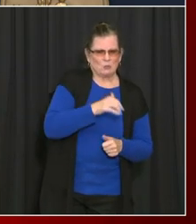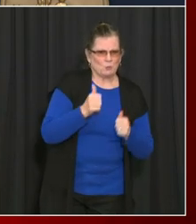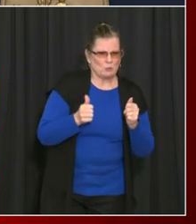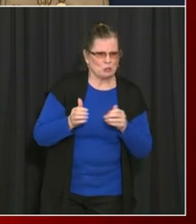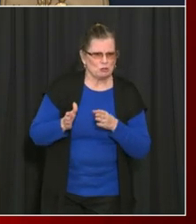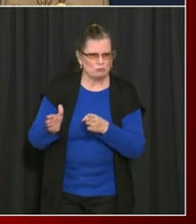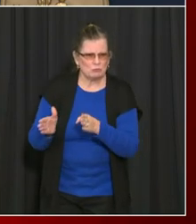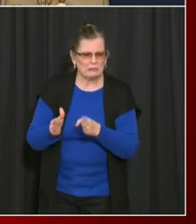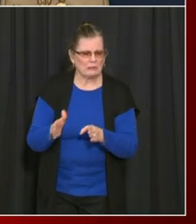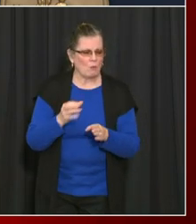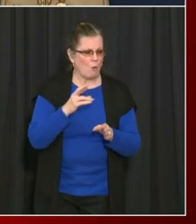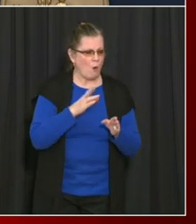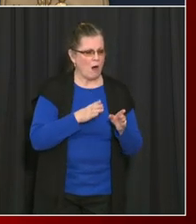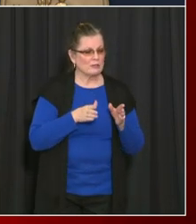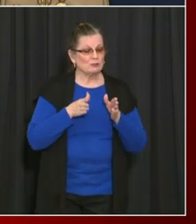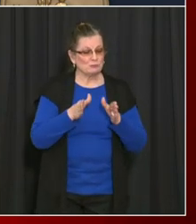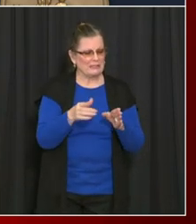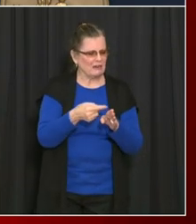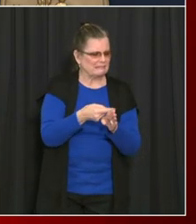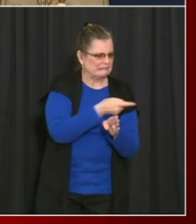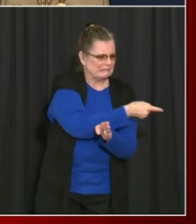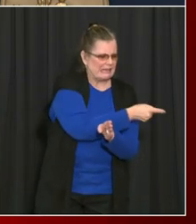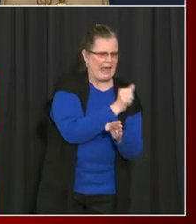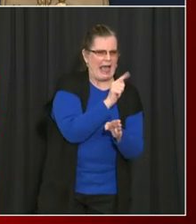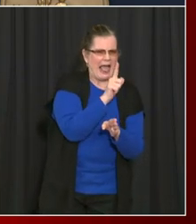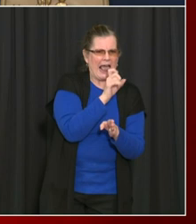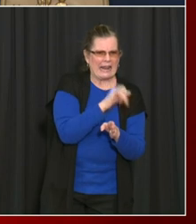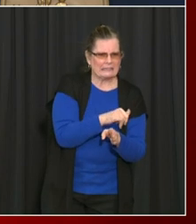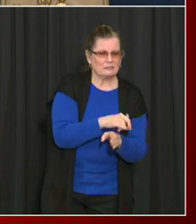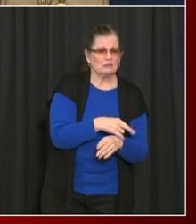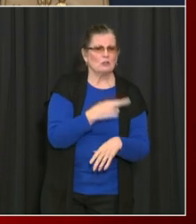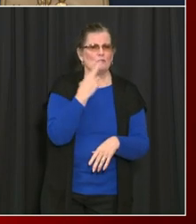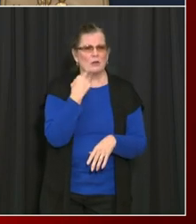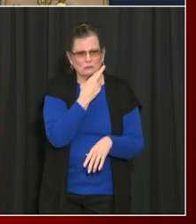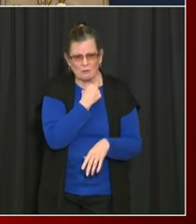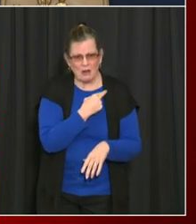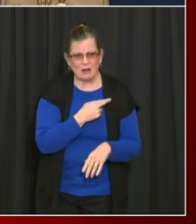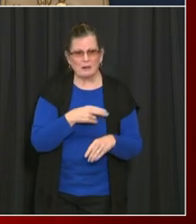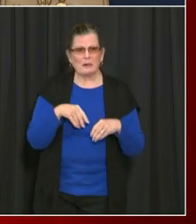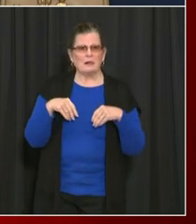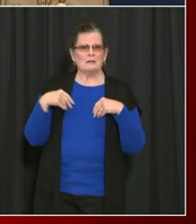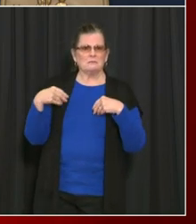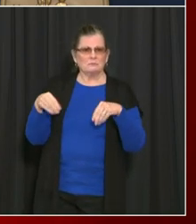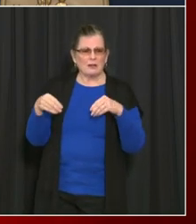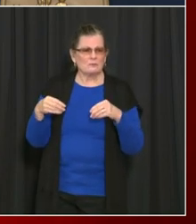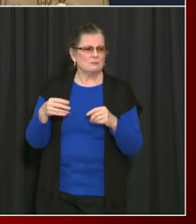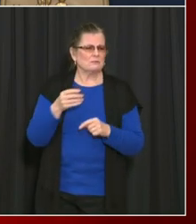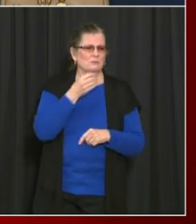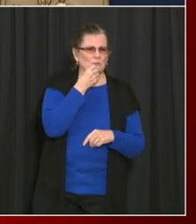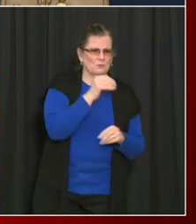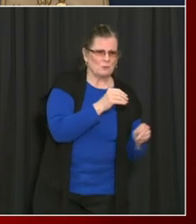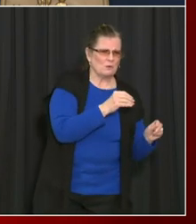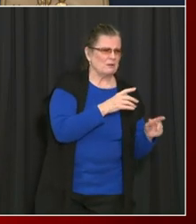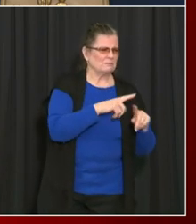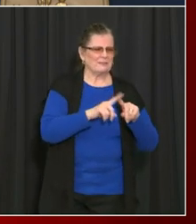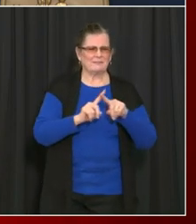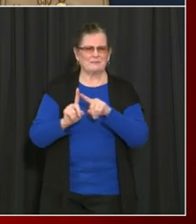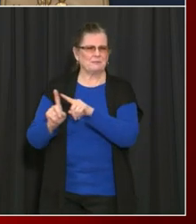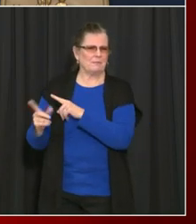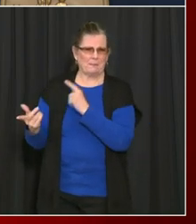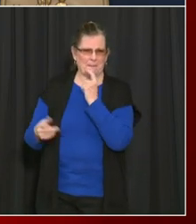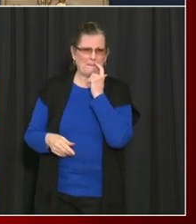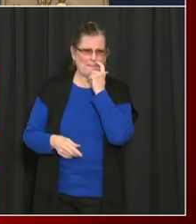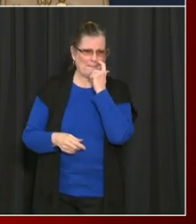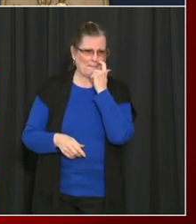and sidewalks to create more space for restaurants, retail, and recreation. I've tasked